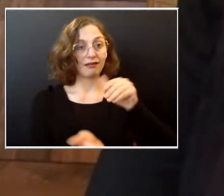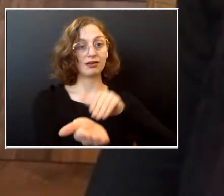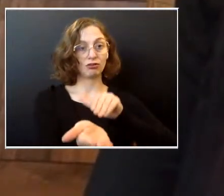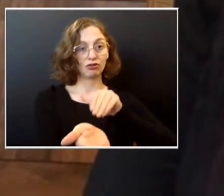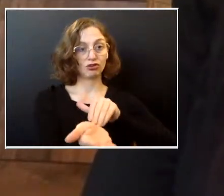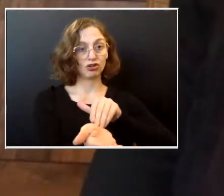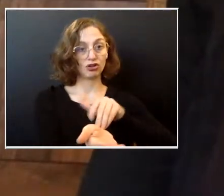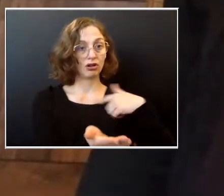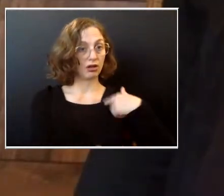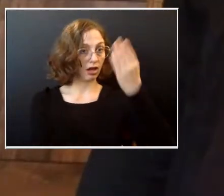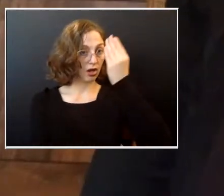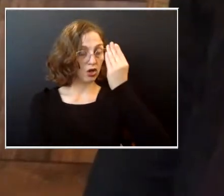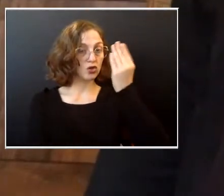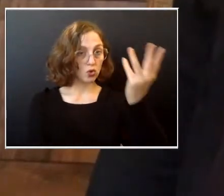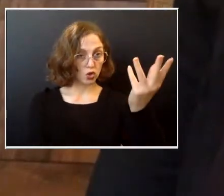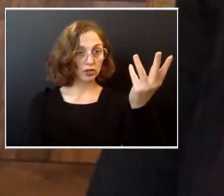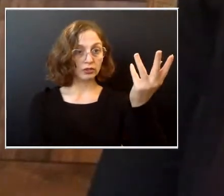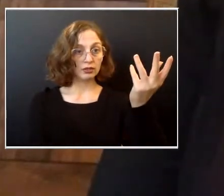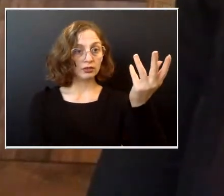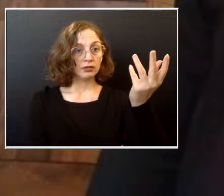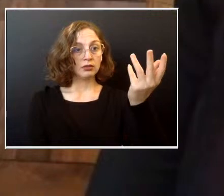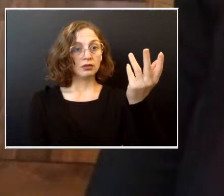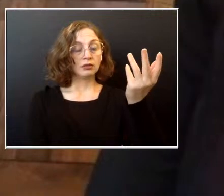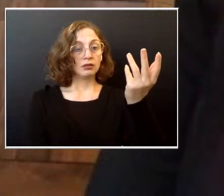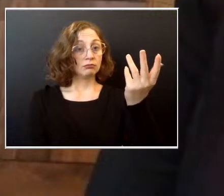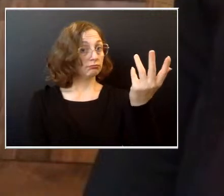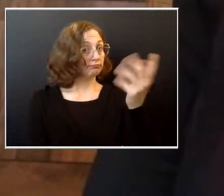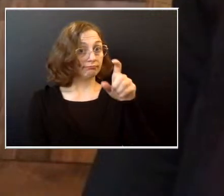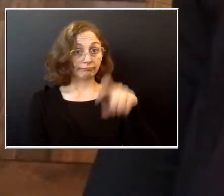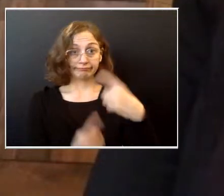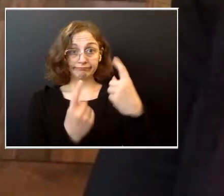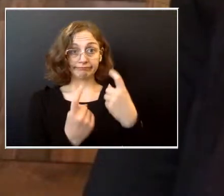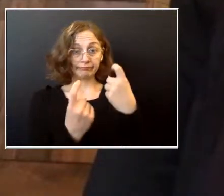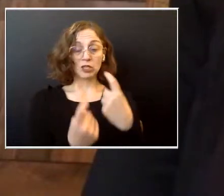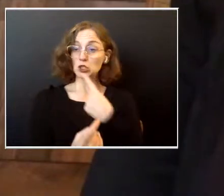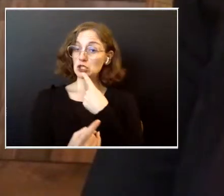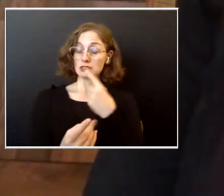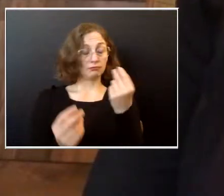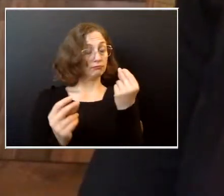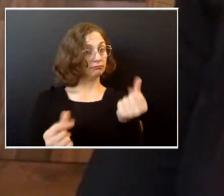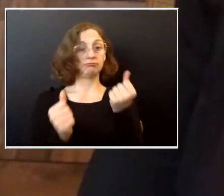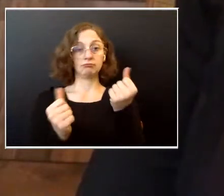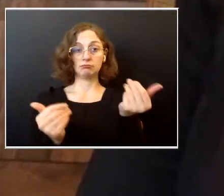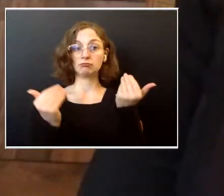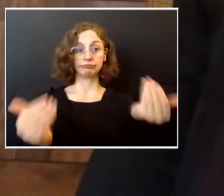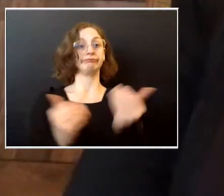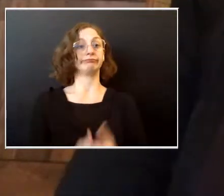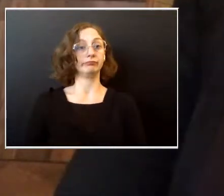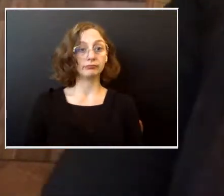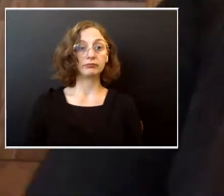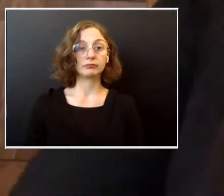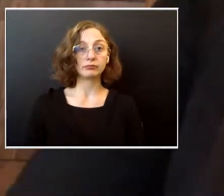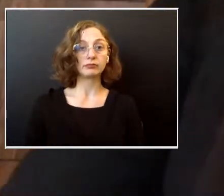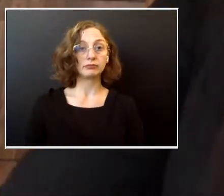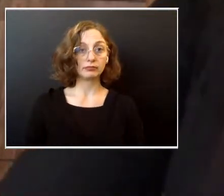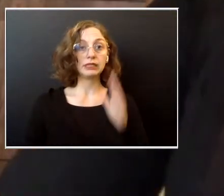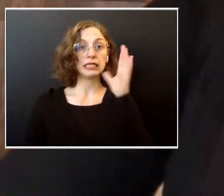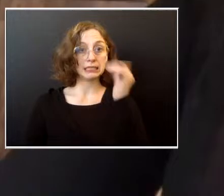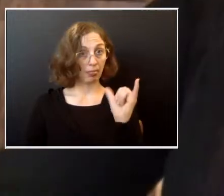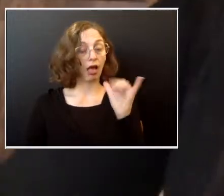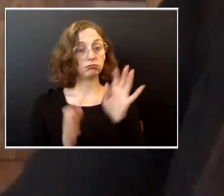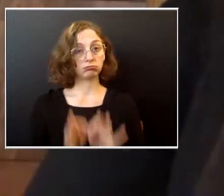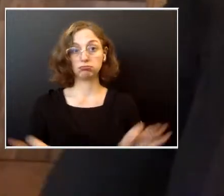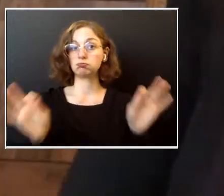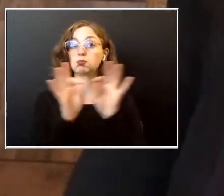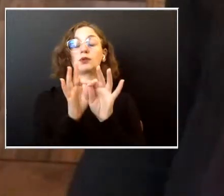told her what needed to be done, she was like, let's get this done immediately. It seems like a very important thing to get